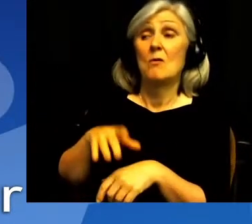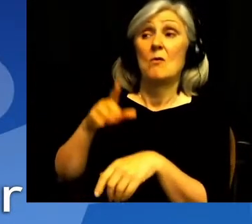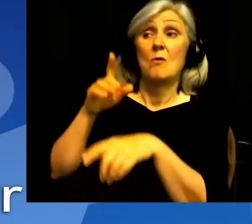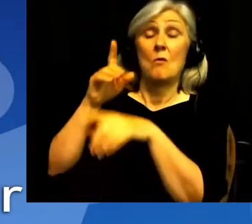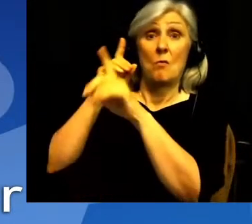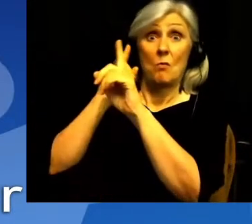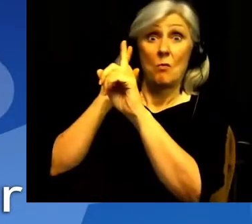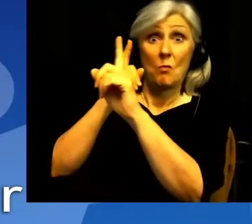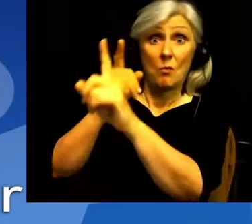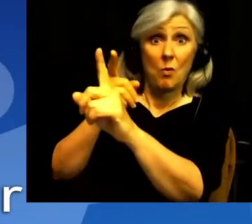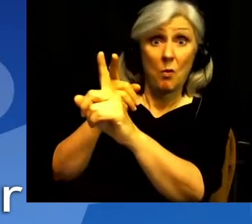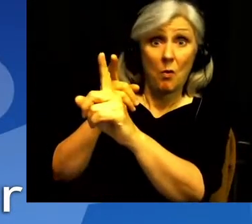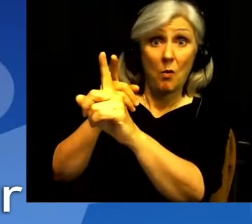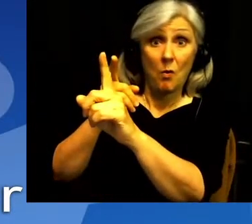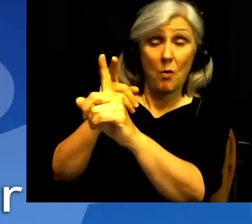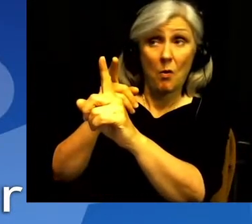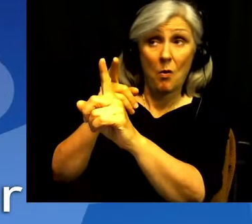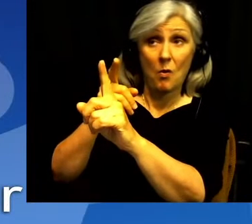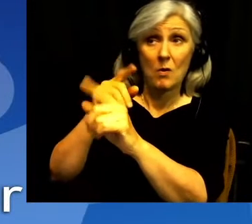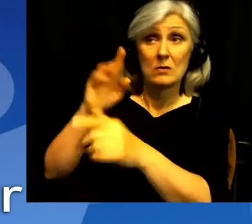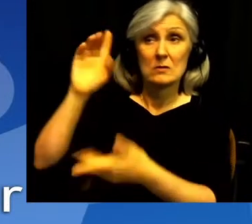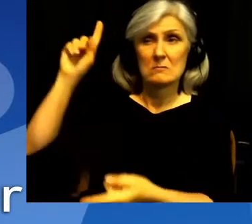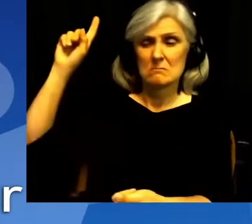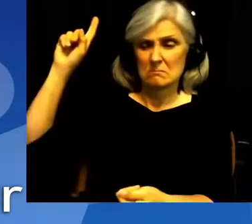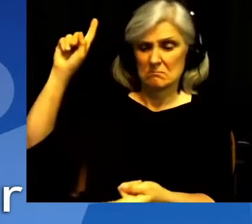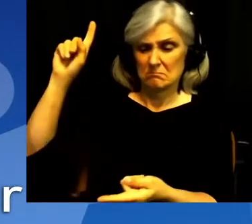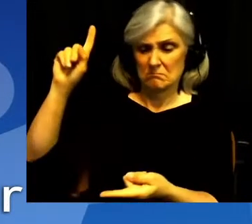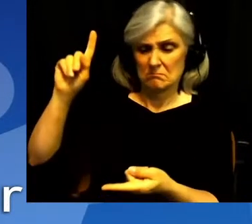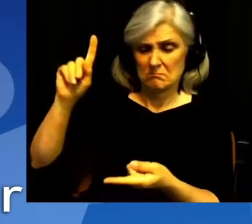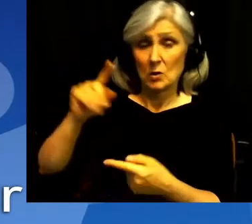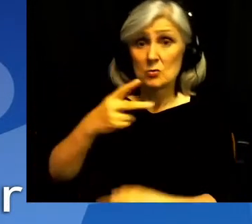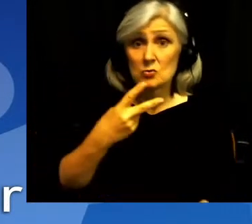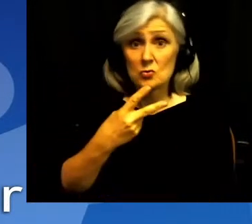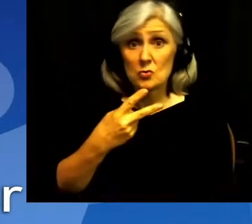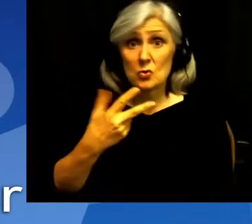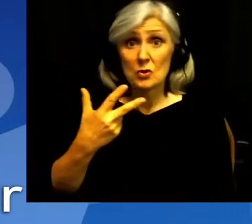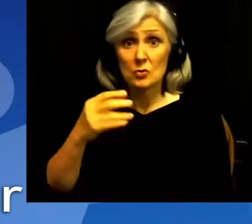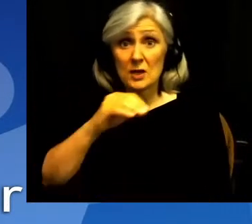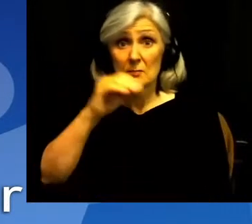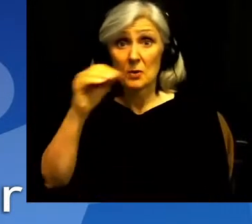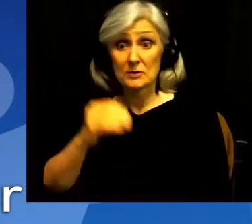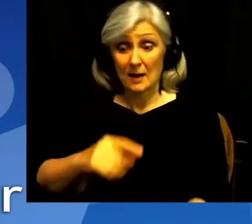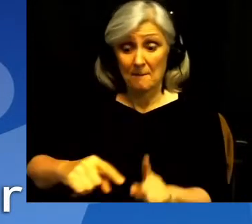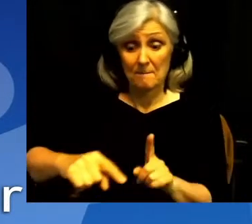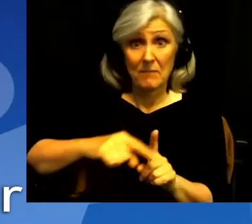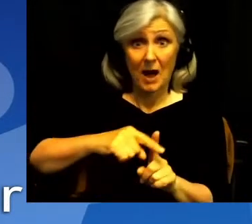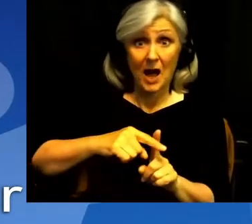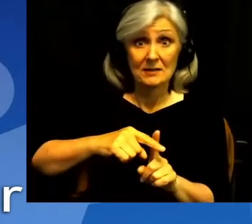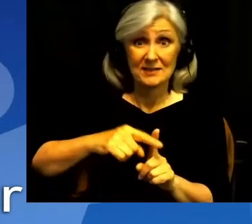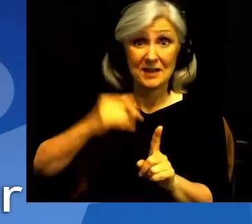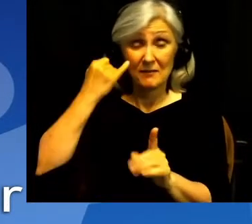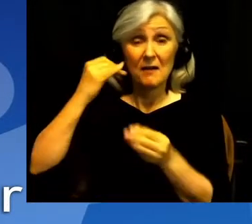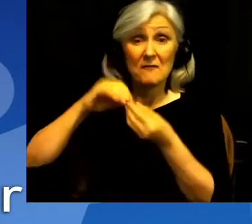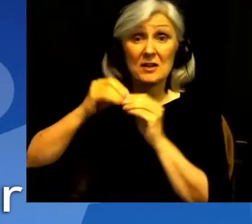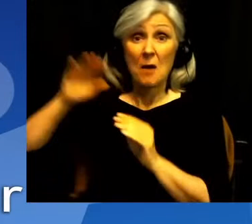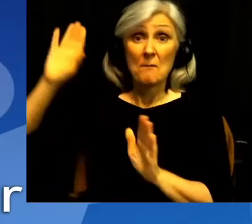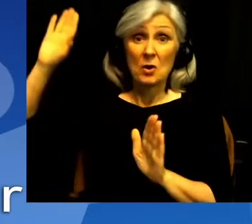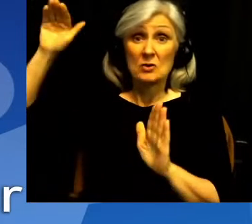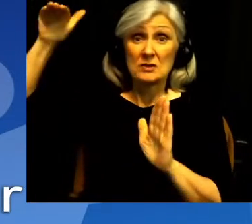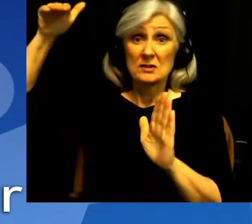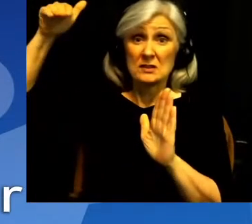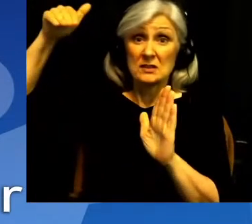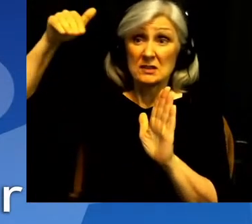to 3% positive was considered the benchmark of the pandemic being considered under control when we had a 2 to